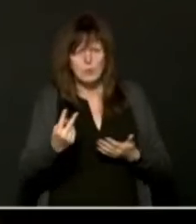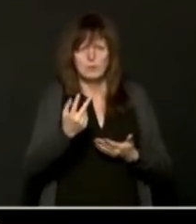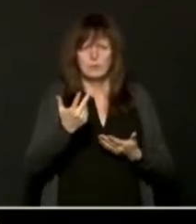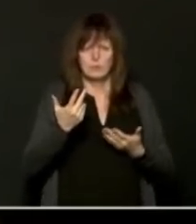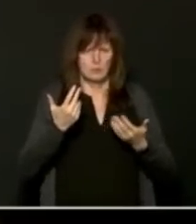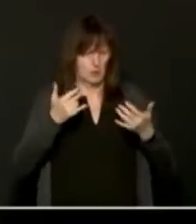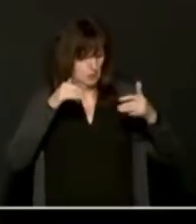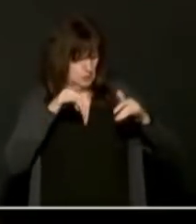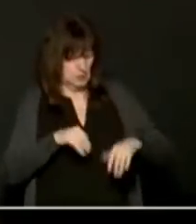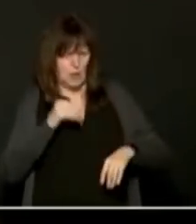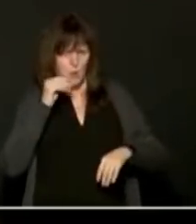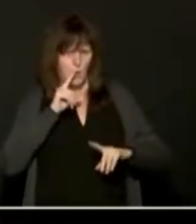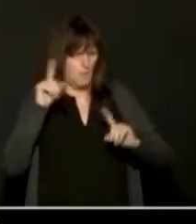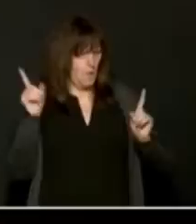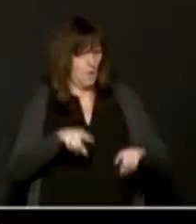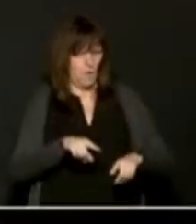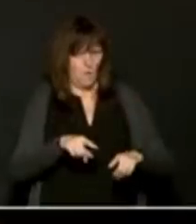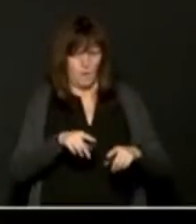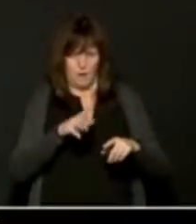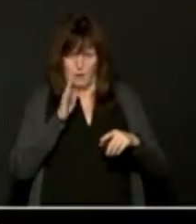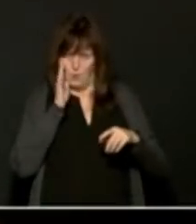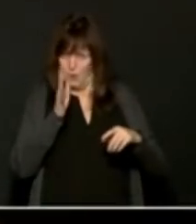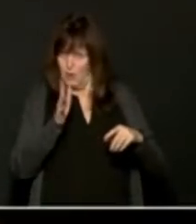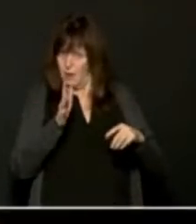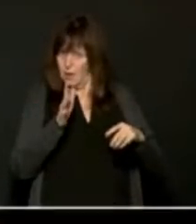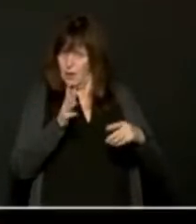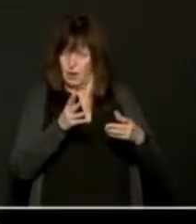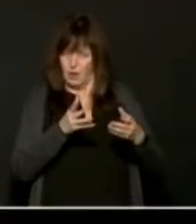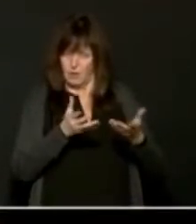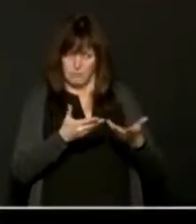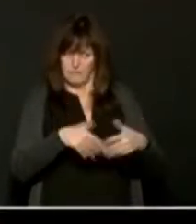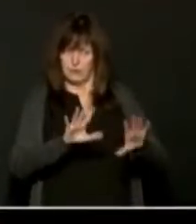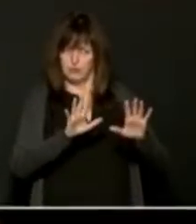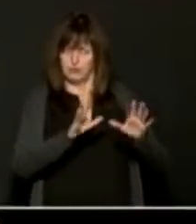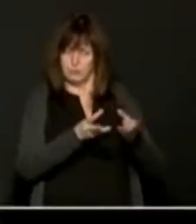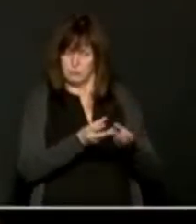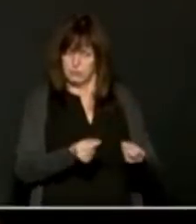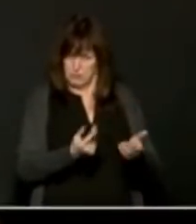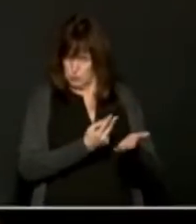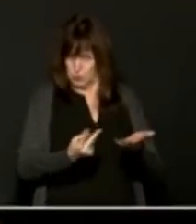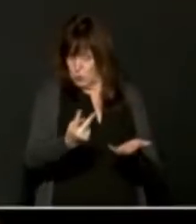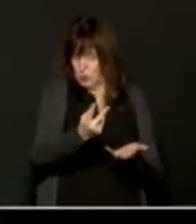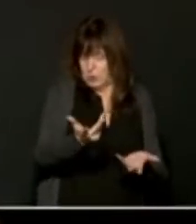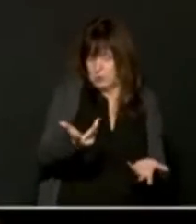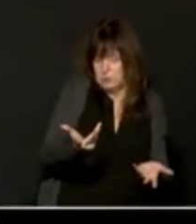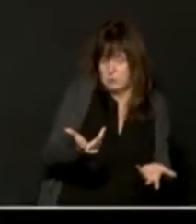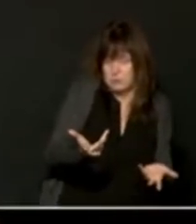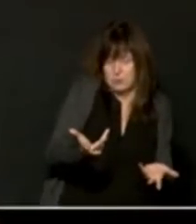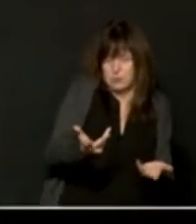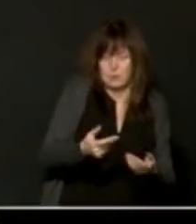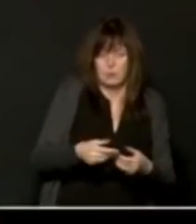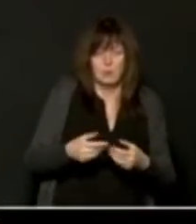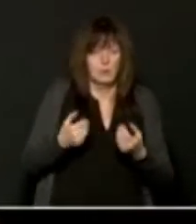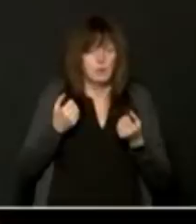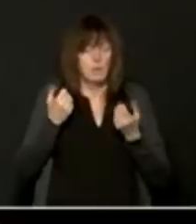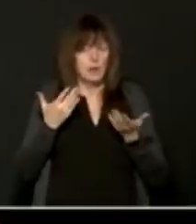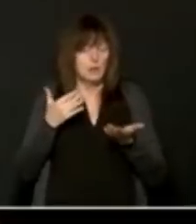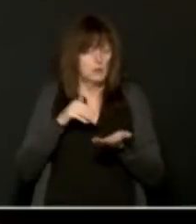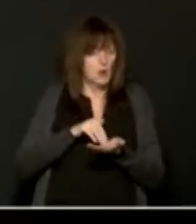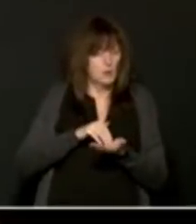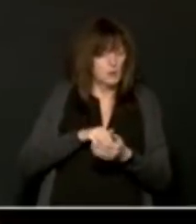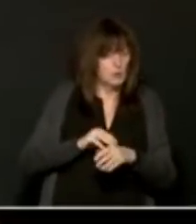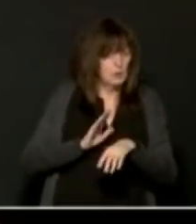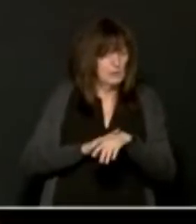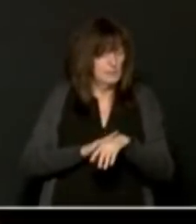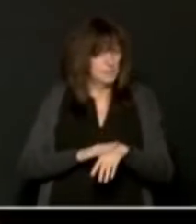expire. I know a lot of doctors have warned about a false sense of confidence and our case numbers and ICU is so